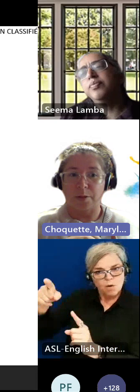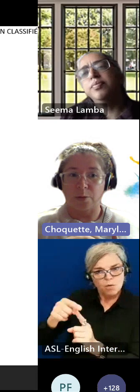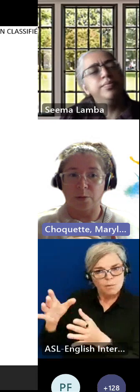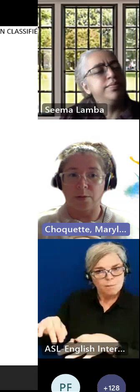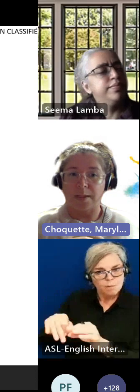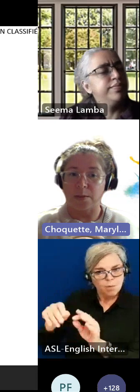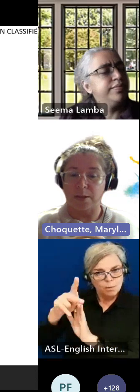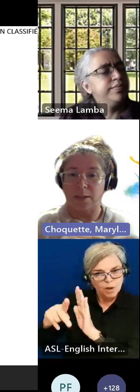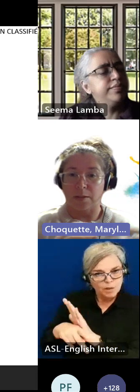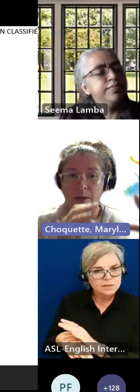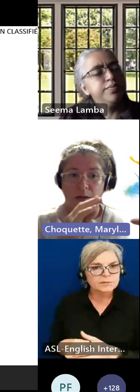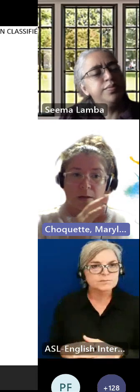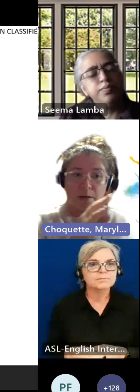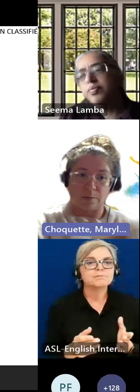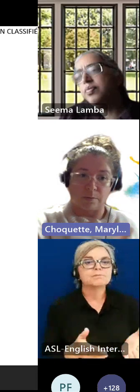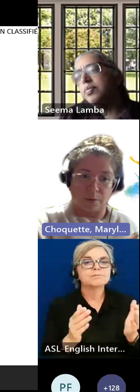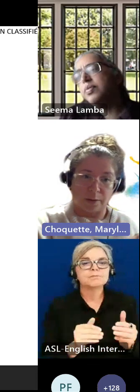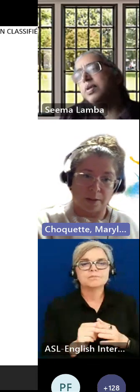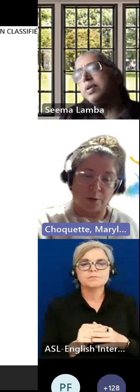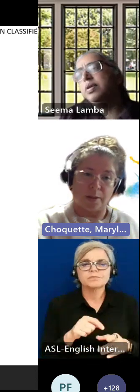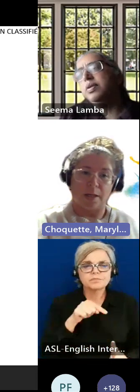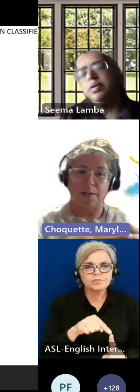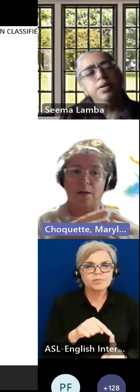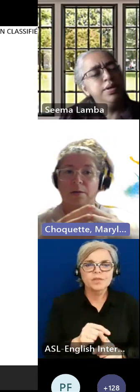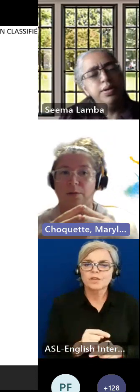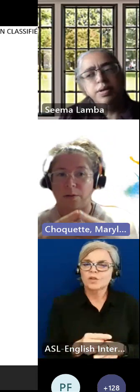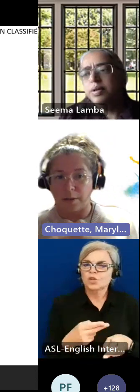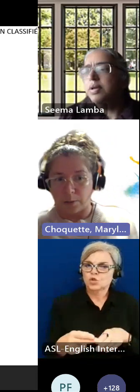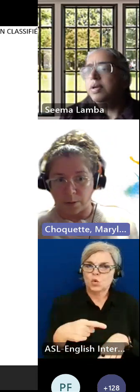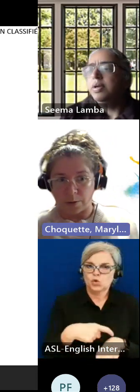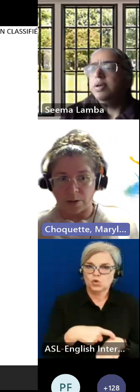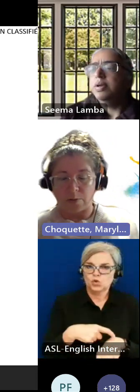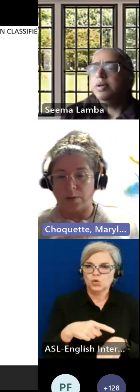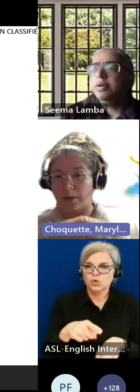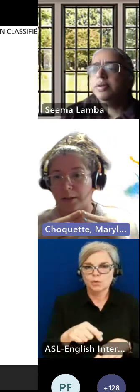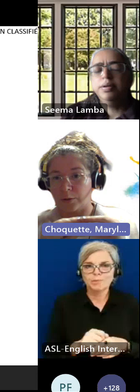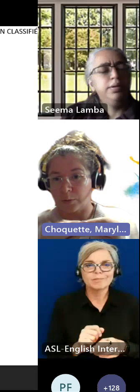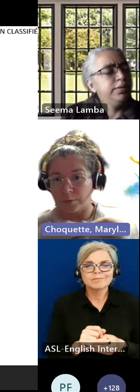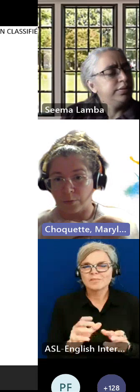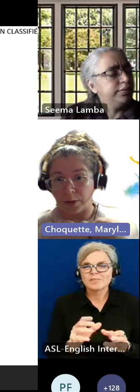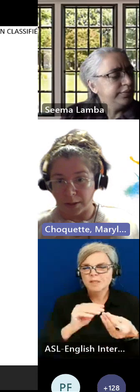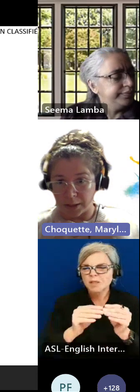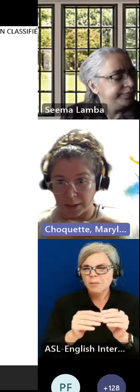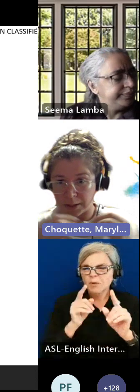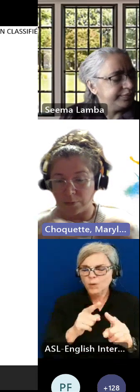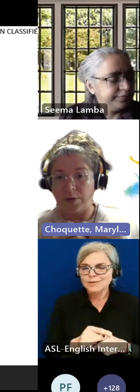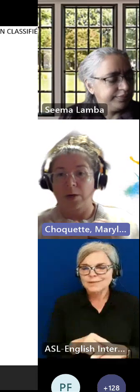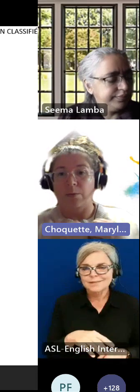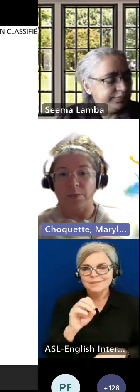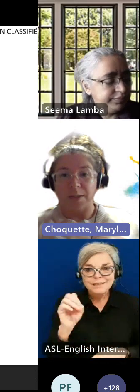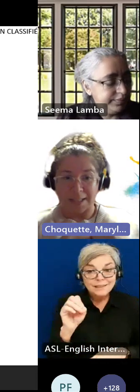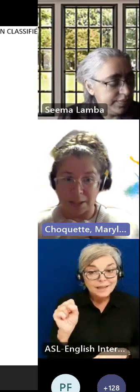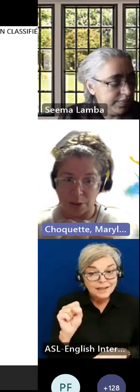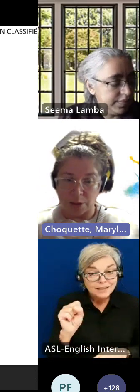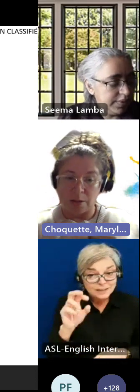Short-term numerical goals, as we say, you look at your ESR, you look at what your issues are in terms of